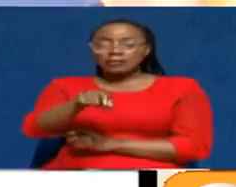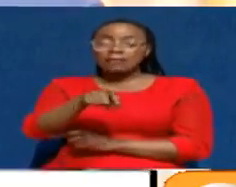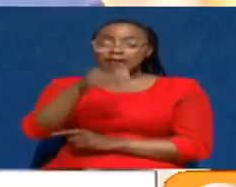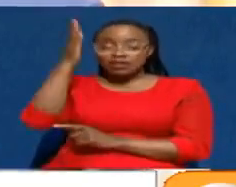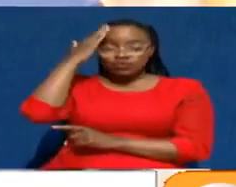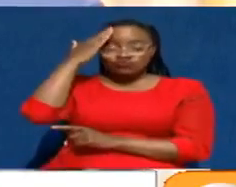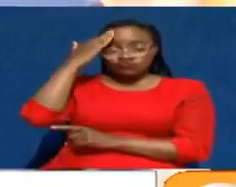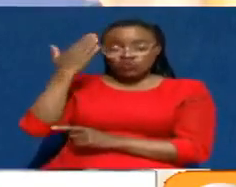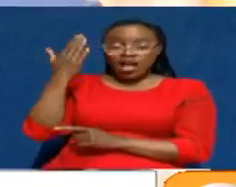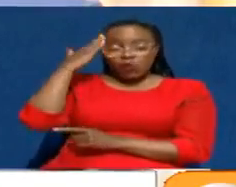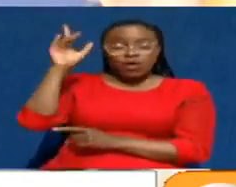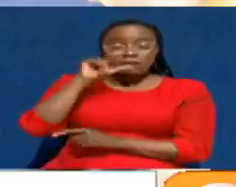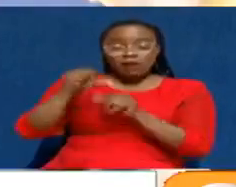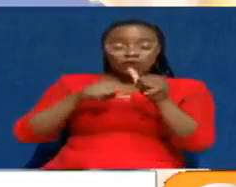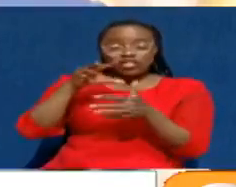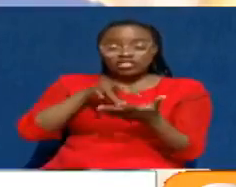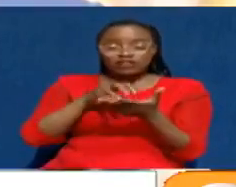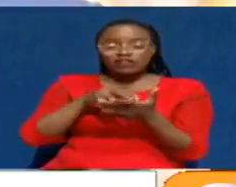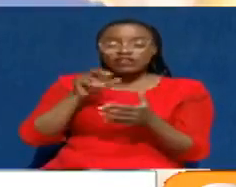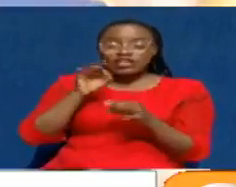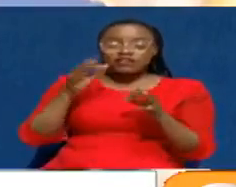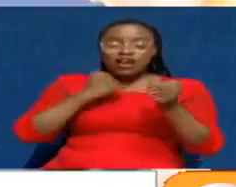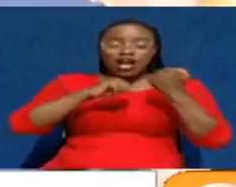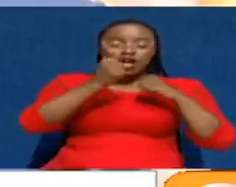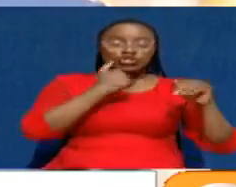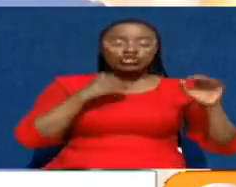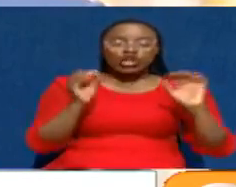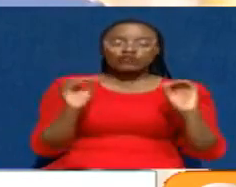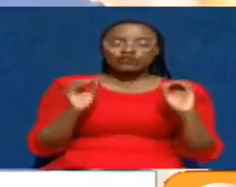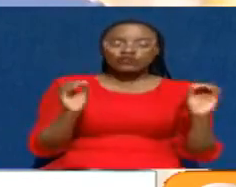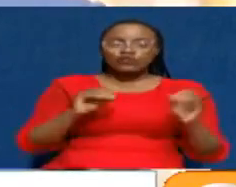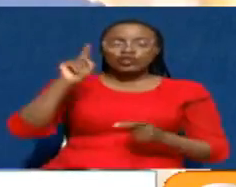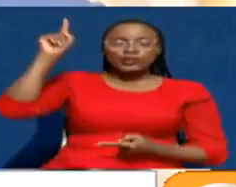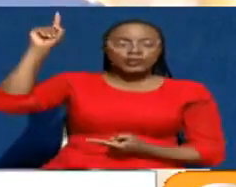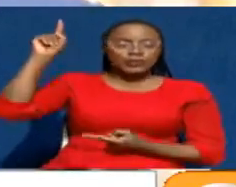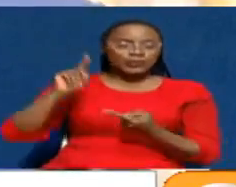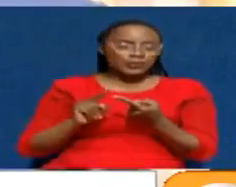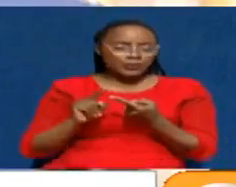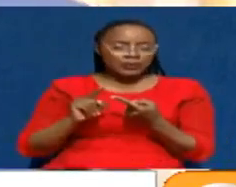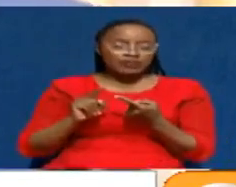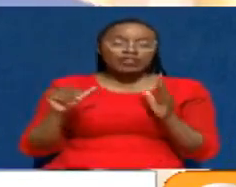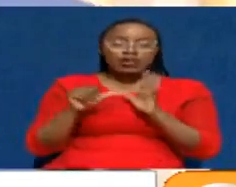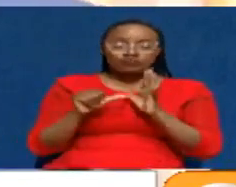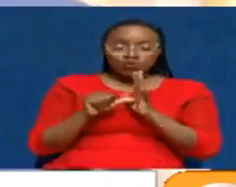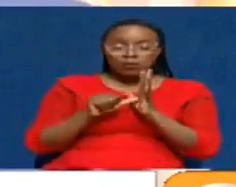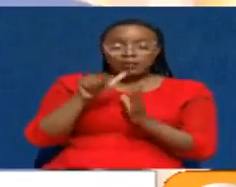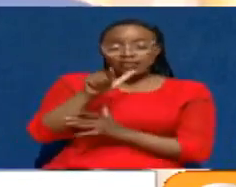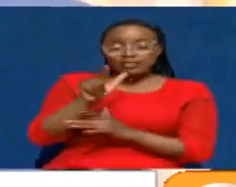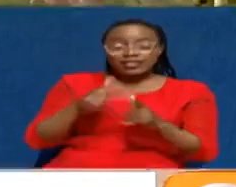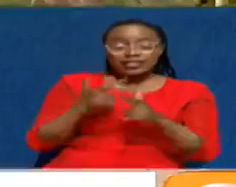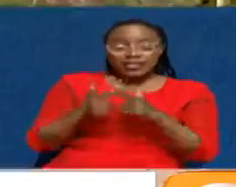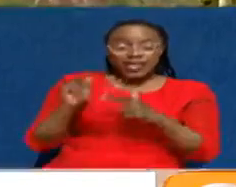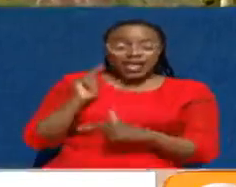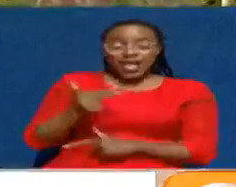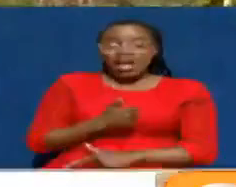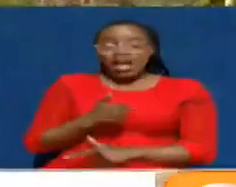familiar with that situation. If we are not going to take actions to reduce the crisis, we might not be able to